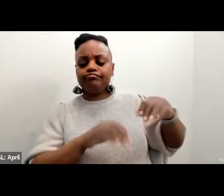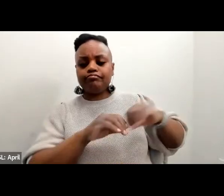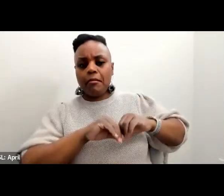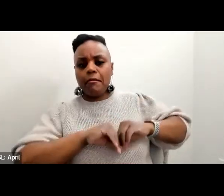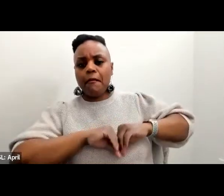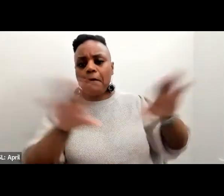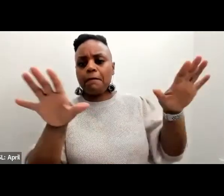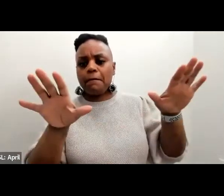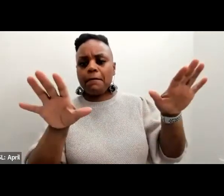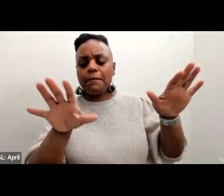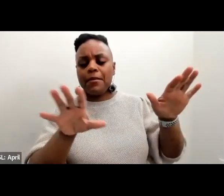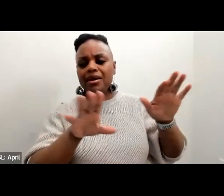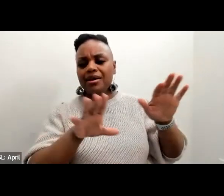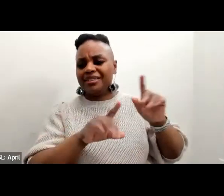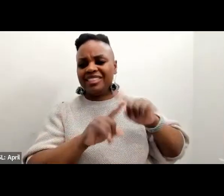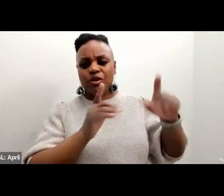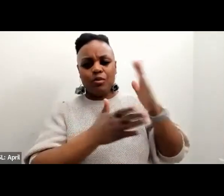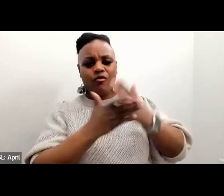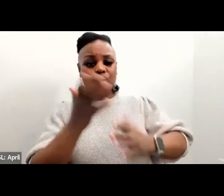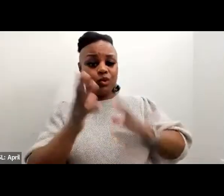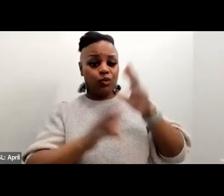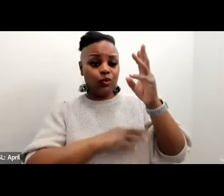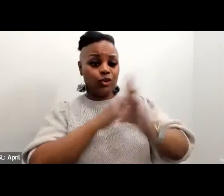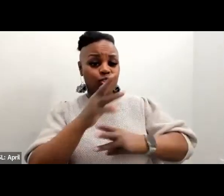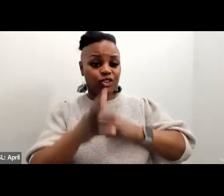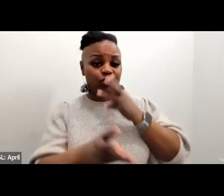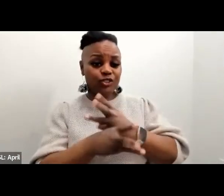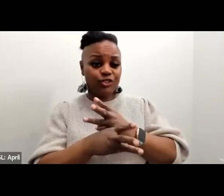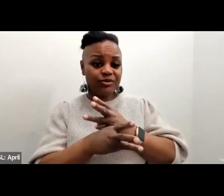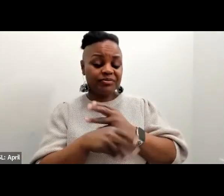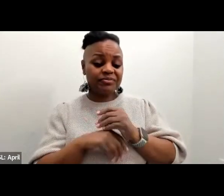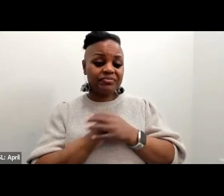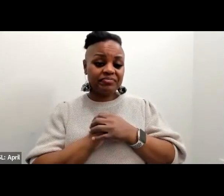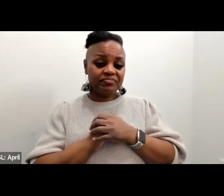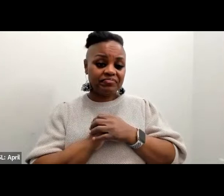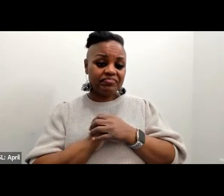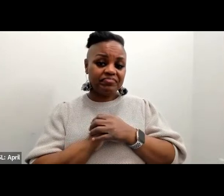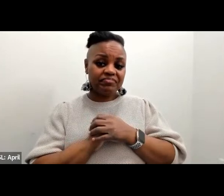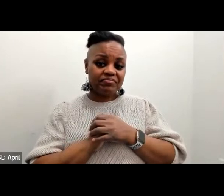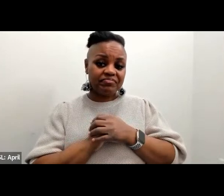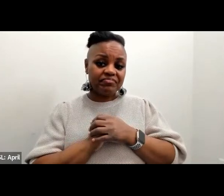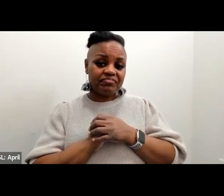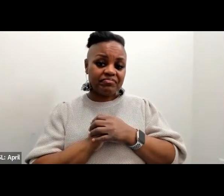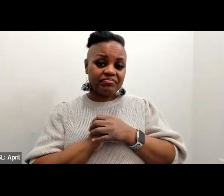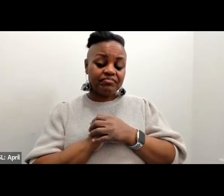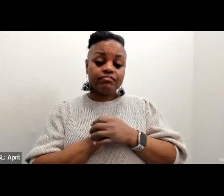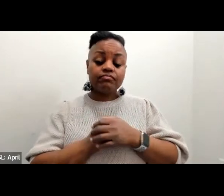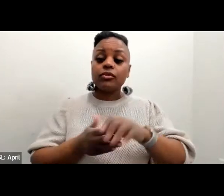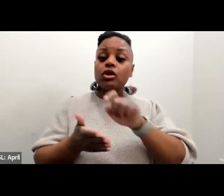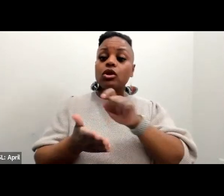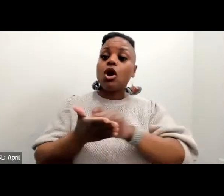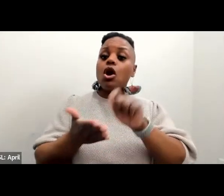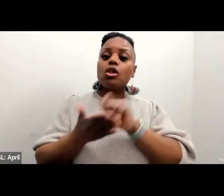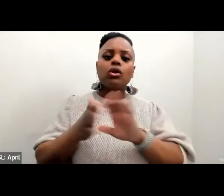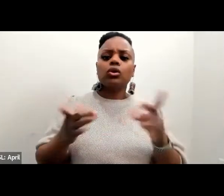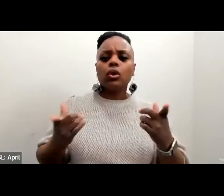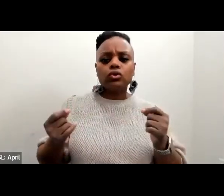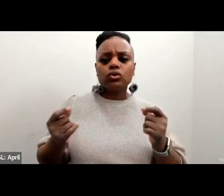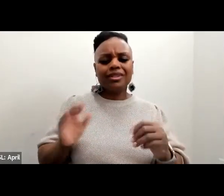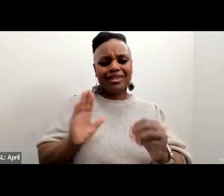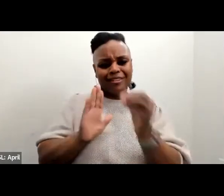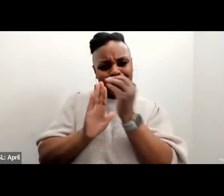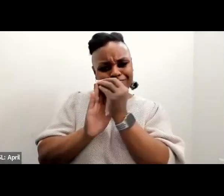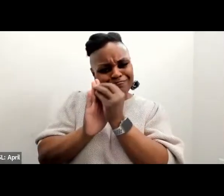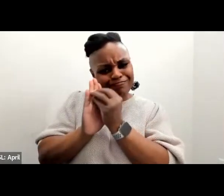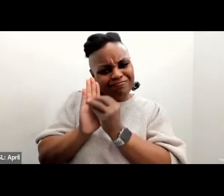the story of what's actually happened to the organization during this last decade. How has it fared in exile?